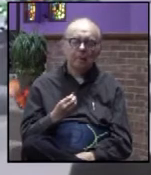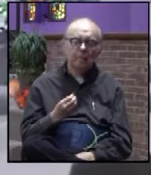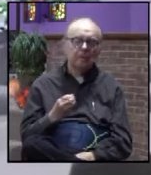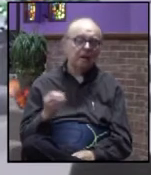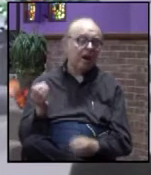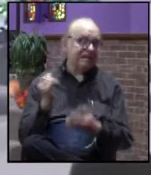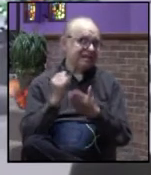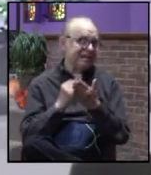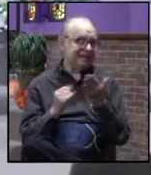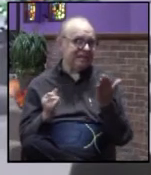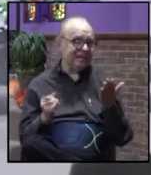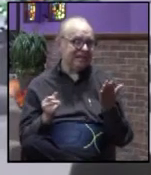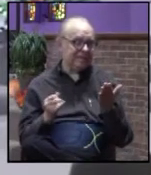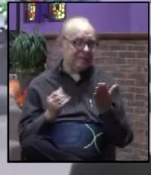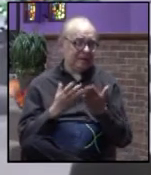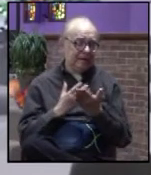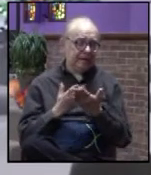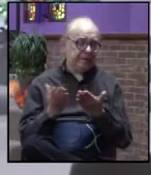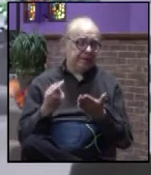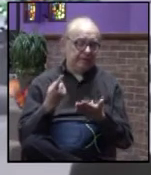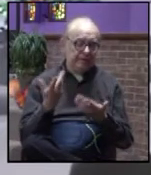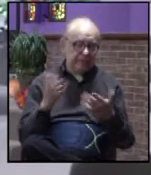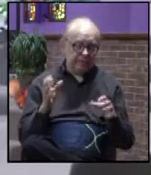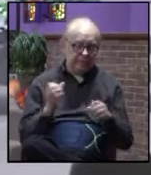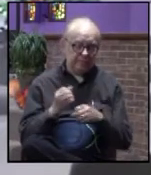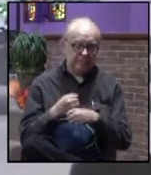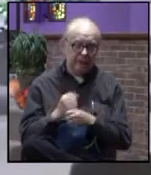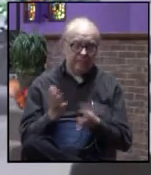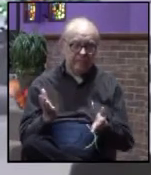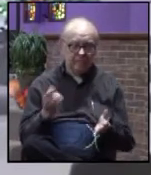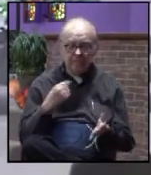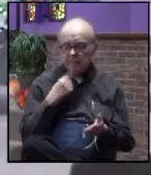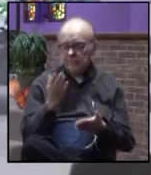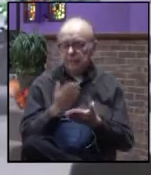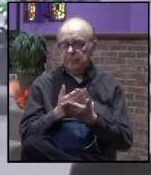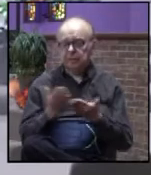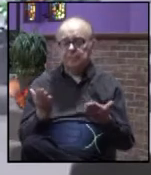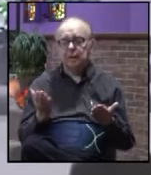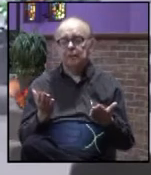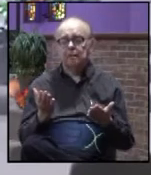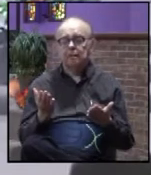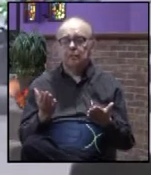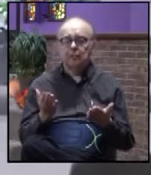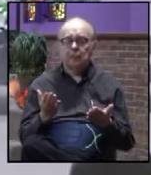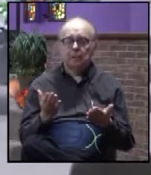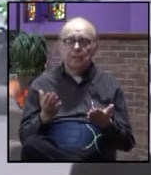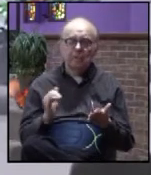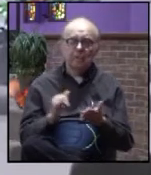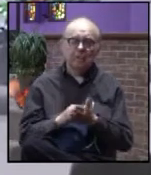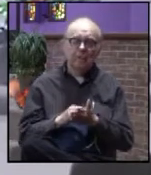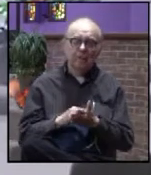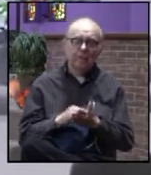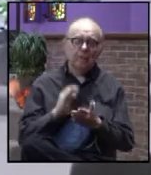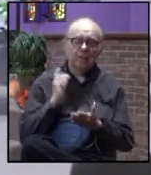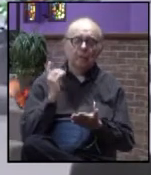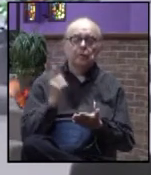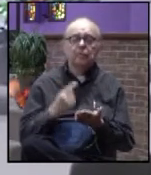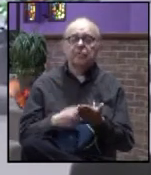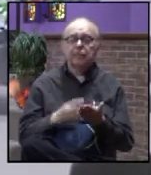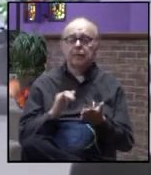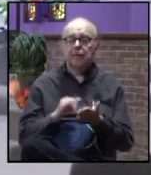artistic thing that you have made. Well, may I say this to you, that this is what we're going to talk